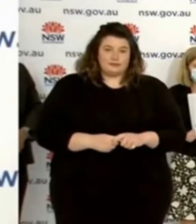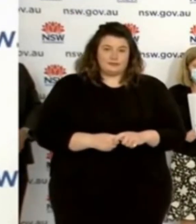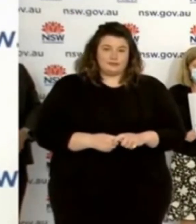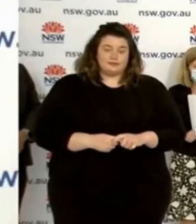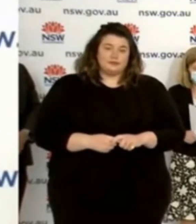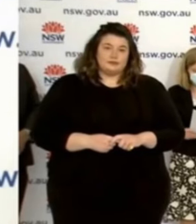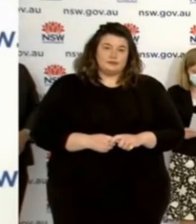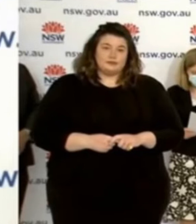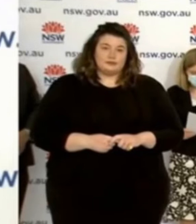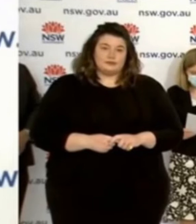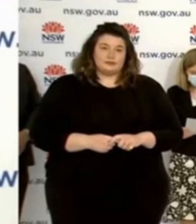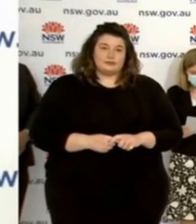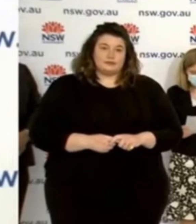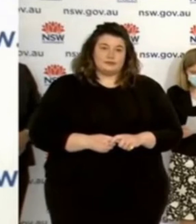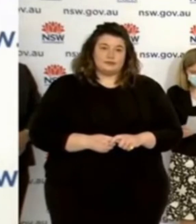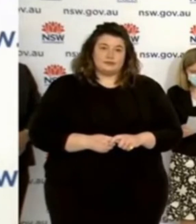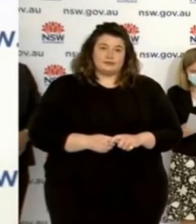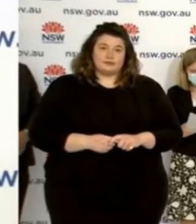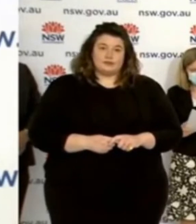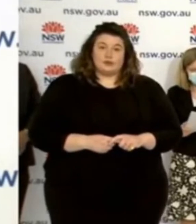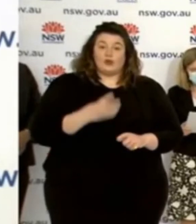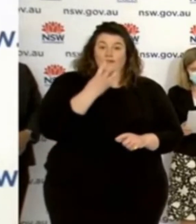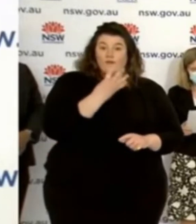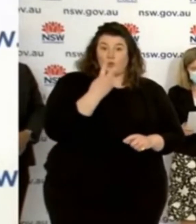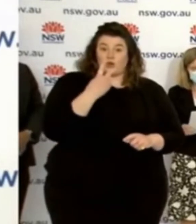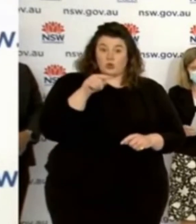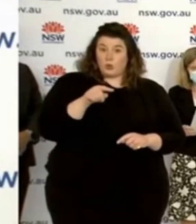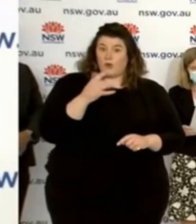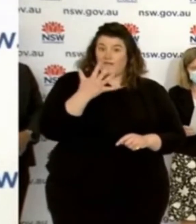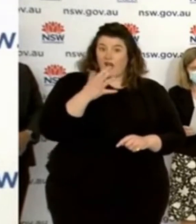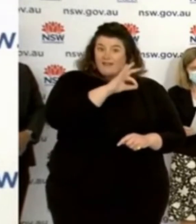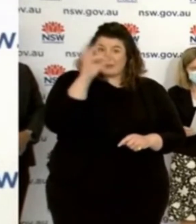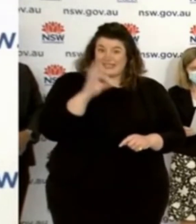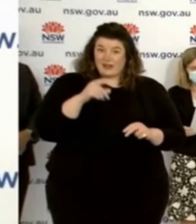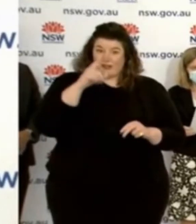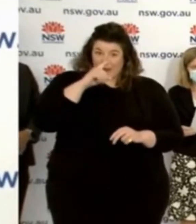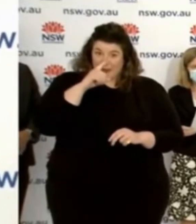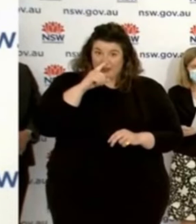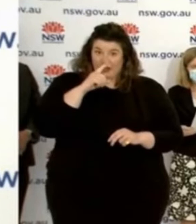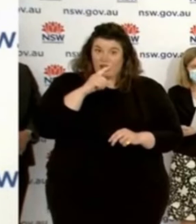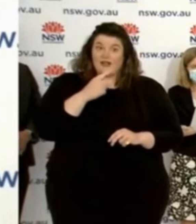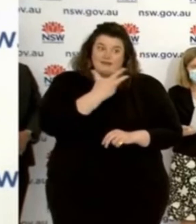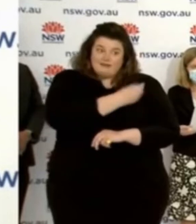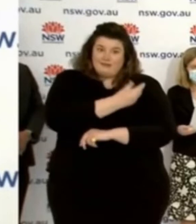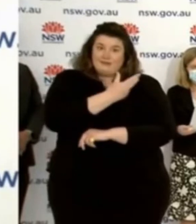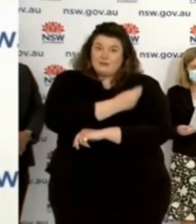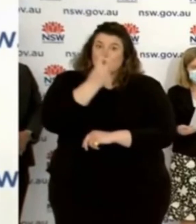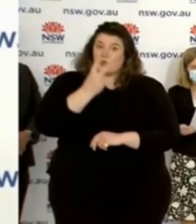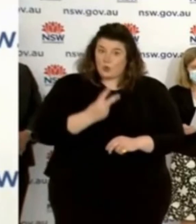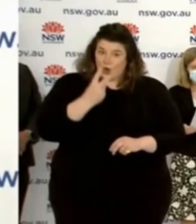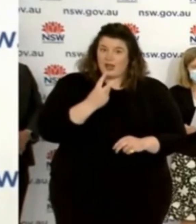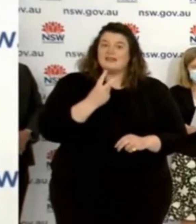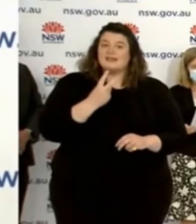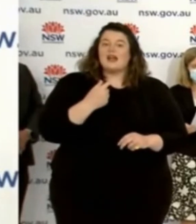that whilst we have more than 42.5% of our population fully vaccinated, we have some time to get to that